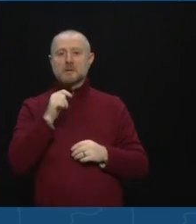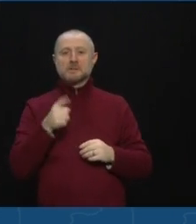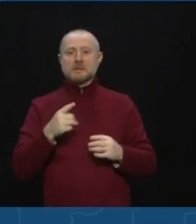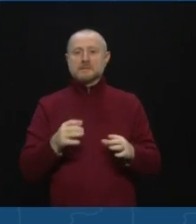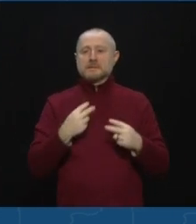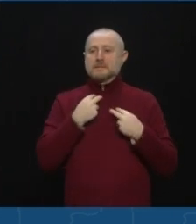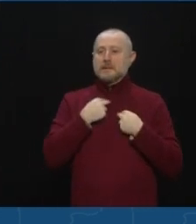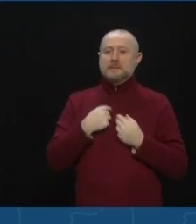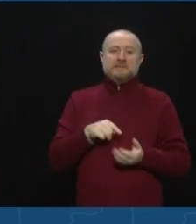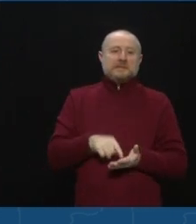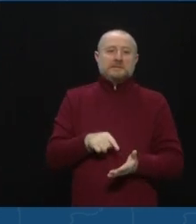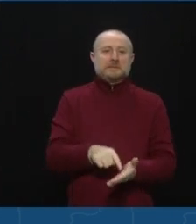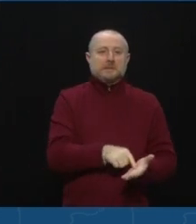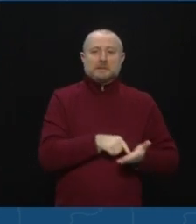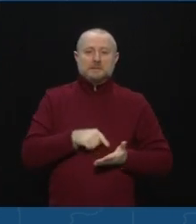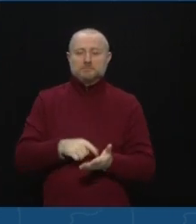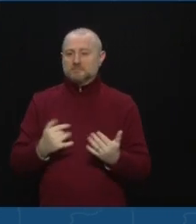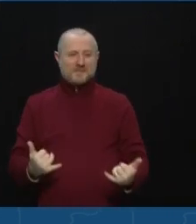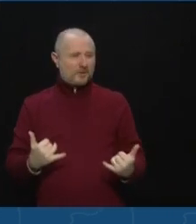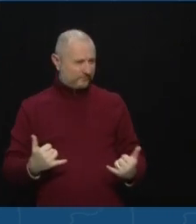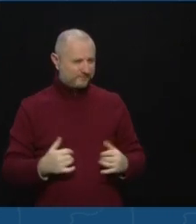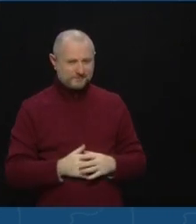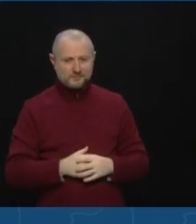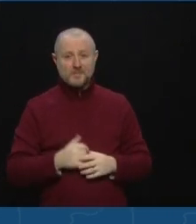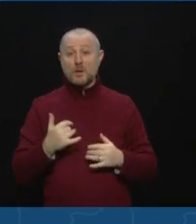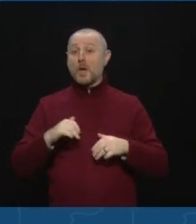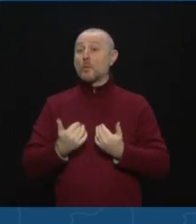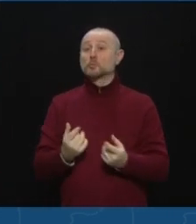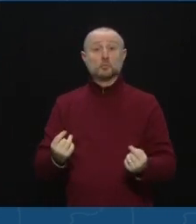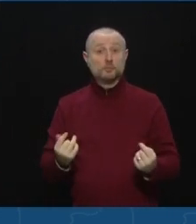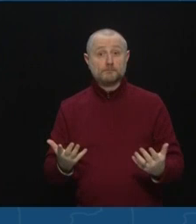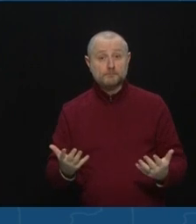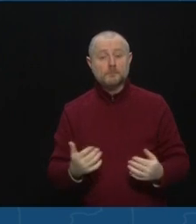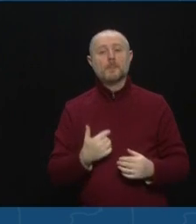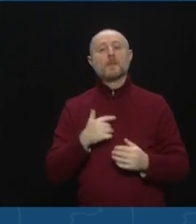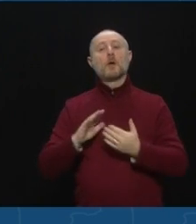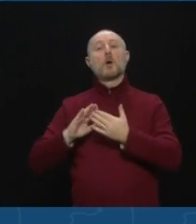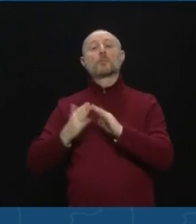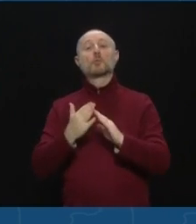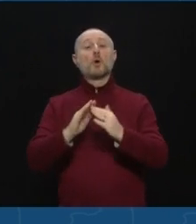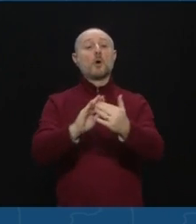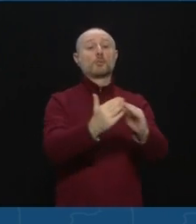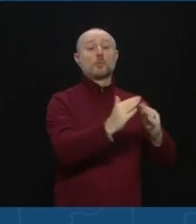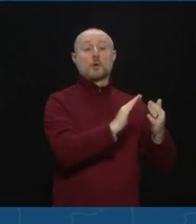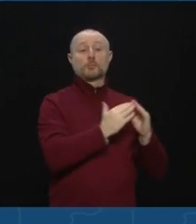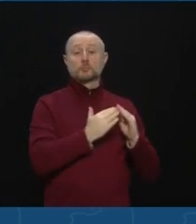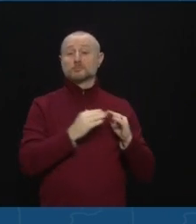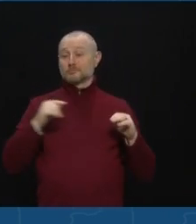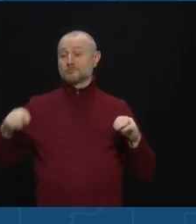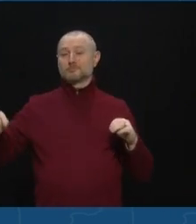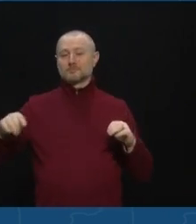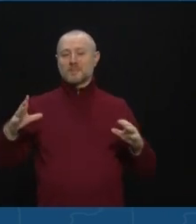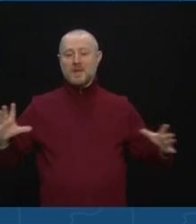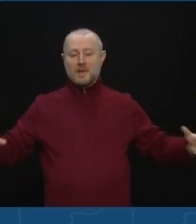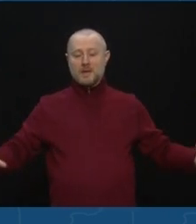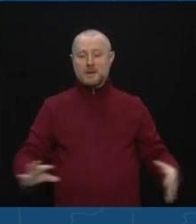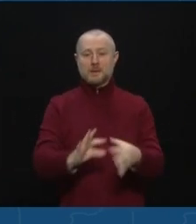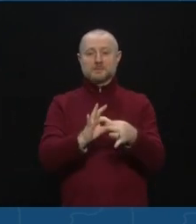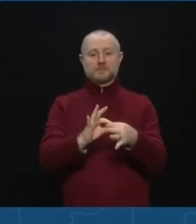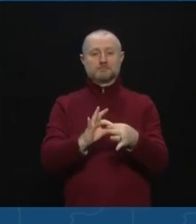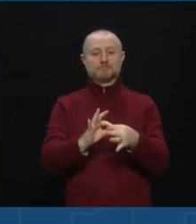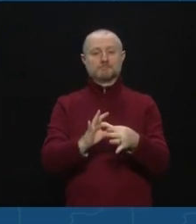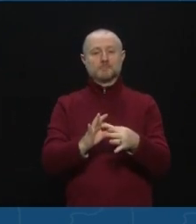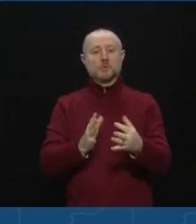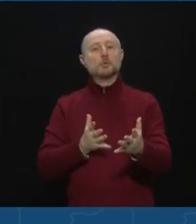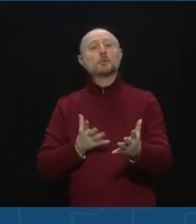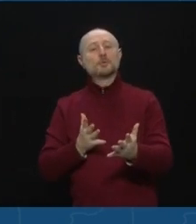today. One way we'll do that is by reconnecting neighborhoods that were severed by asphalt highways. And these all